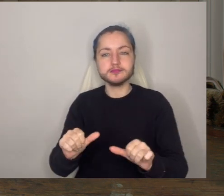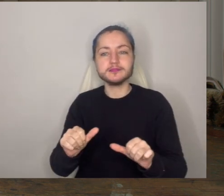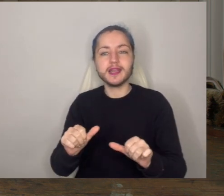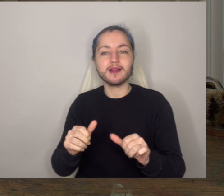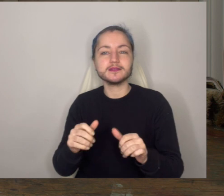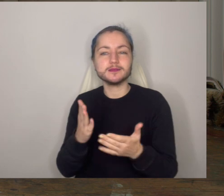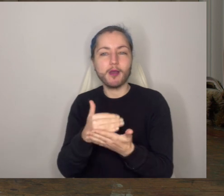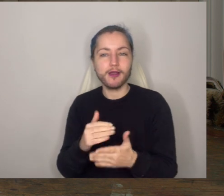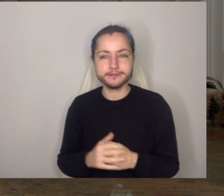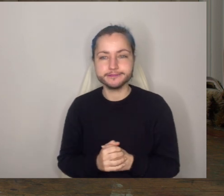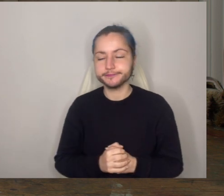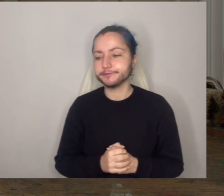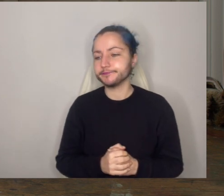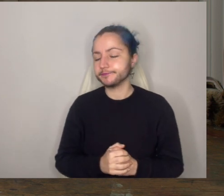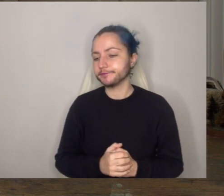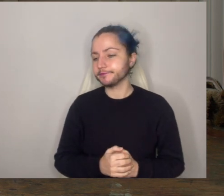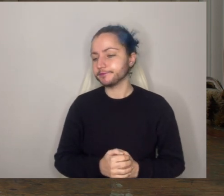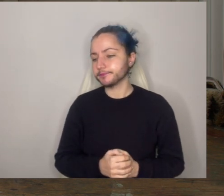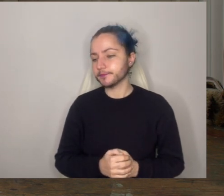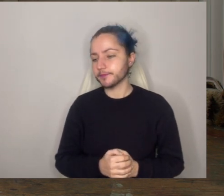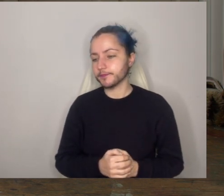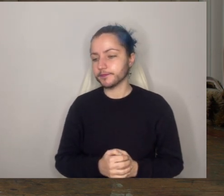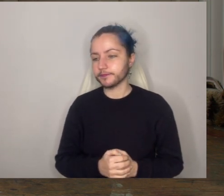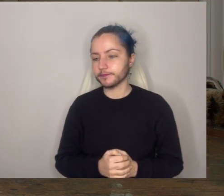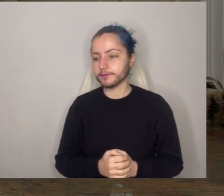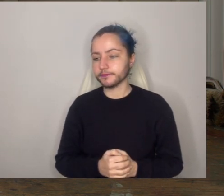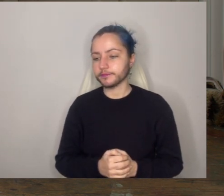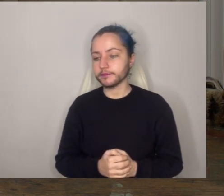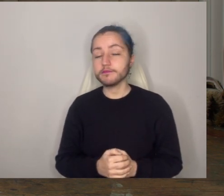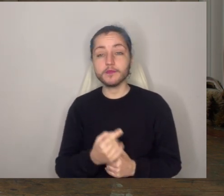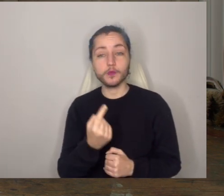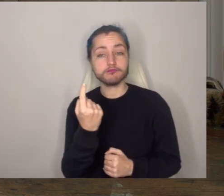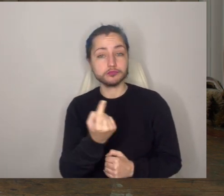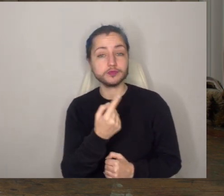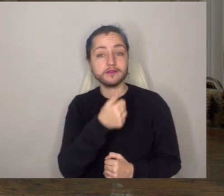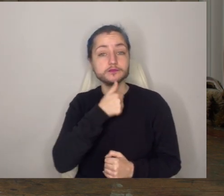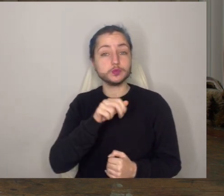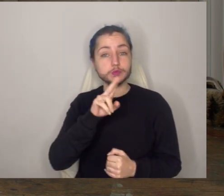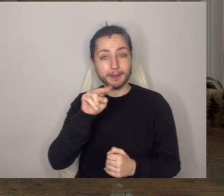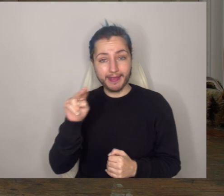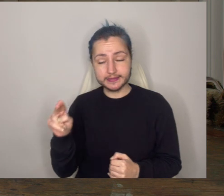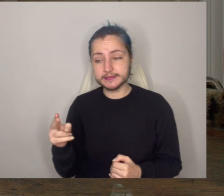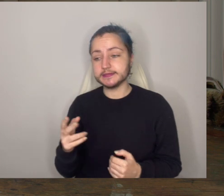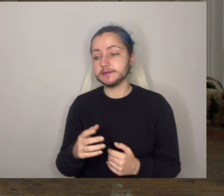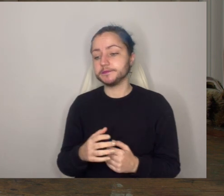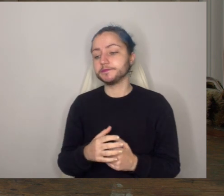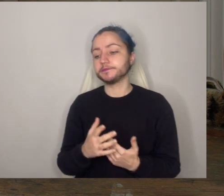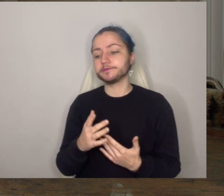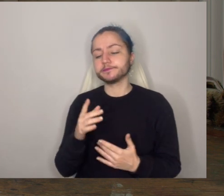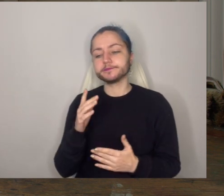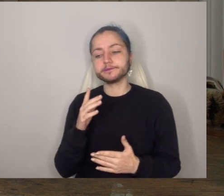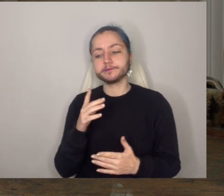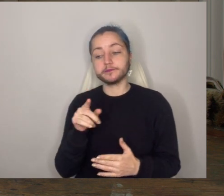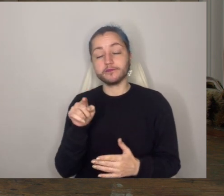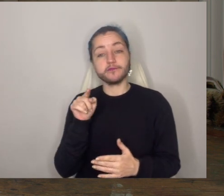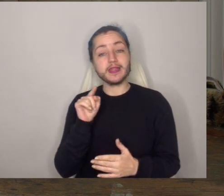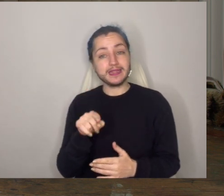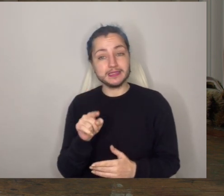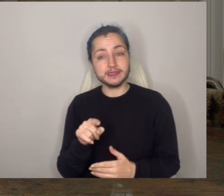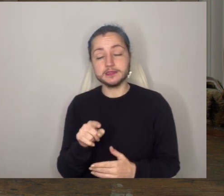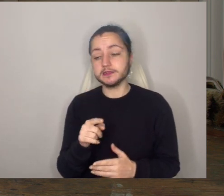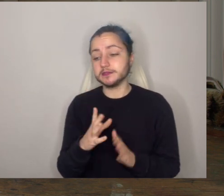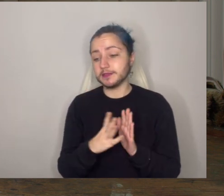any way you like. You can do it with paints. You can do it with crayons or felt tips.